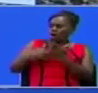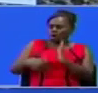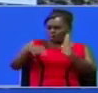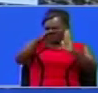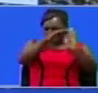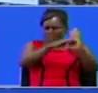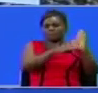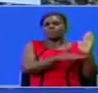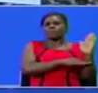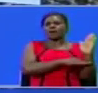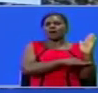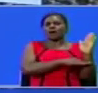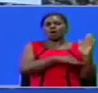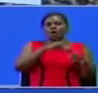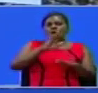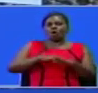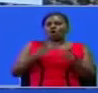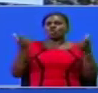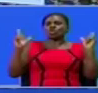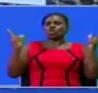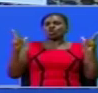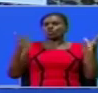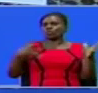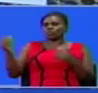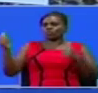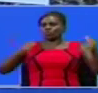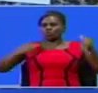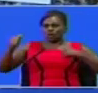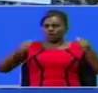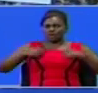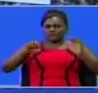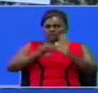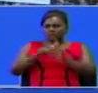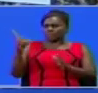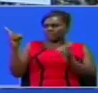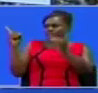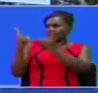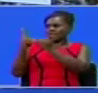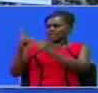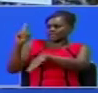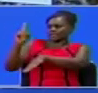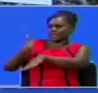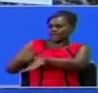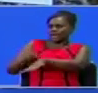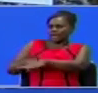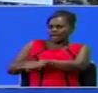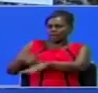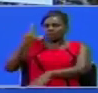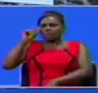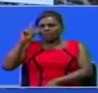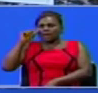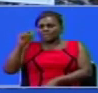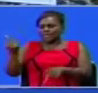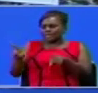details pertaining to this blue truck that's headed to Rwanda. For instance, the date and time that it left Mombasa,